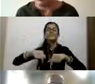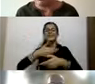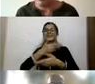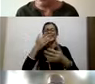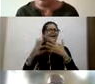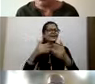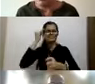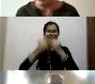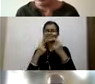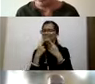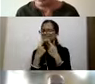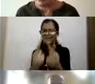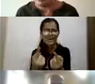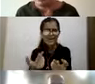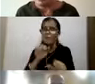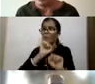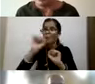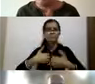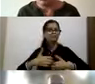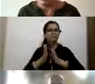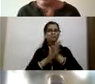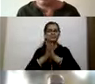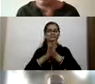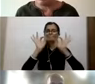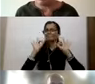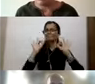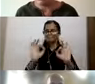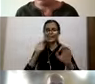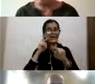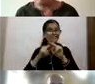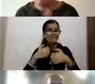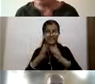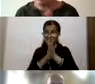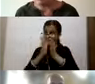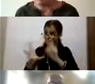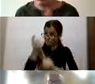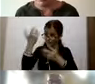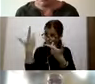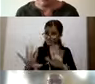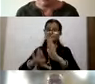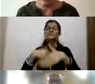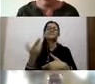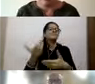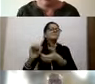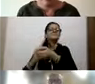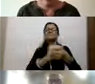the end of the day, people are aspirational. And if you meet their aspirations, then they will be on the cause with you.